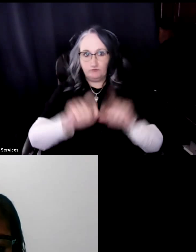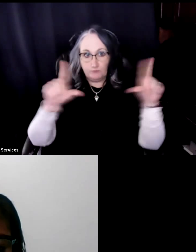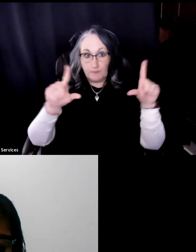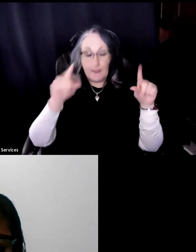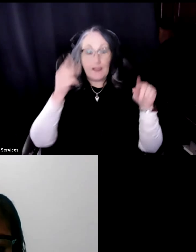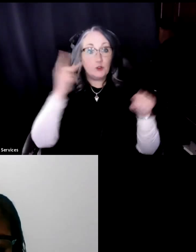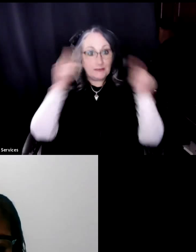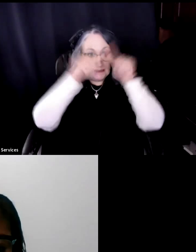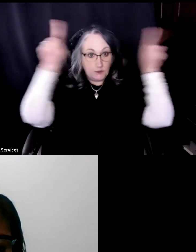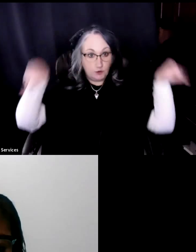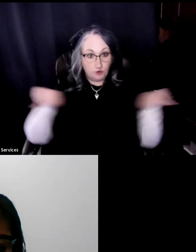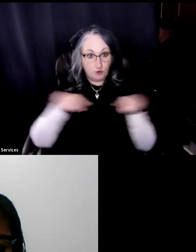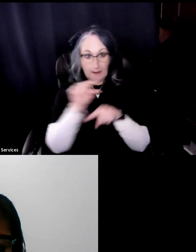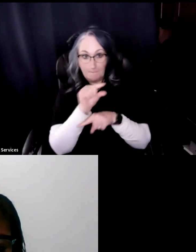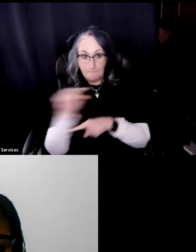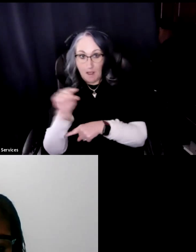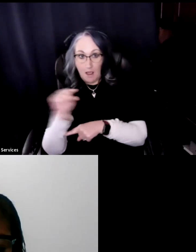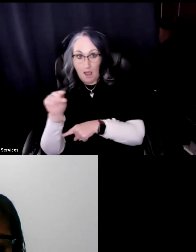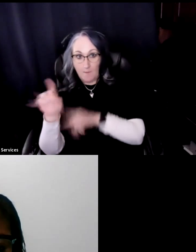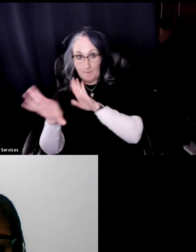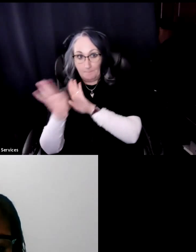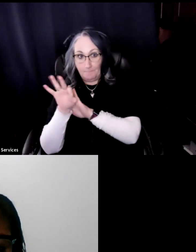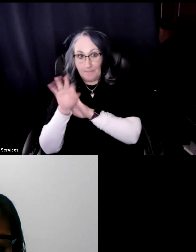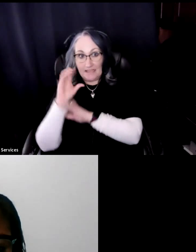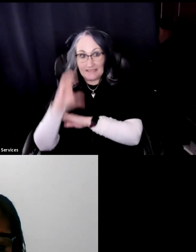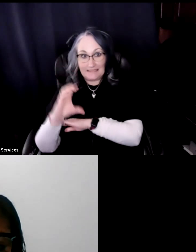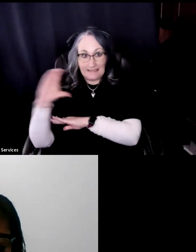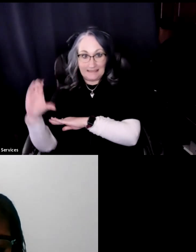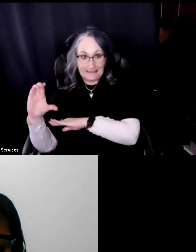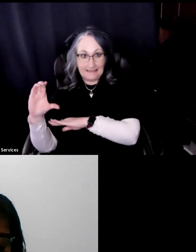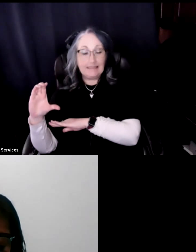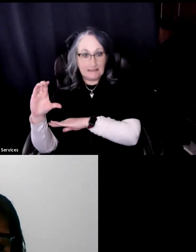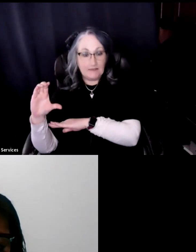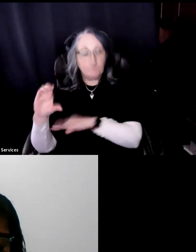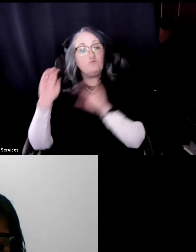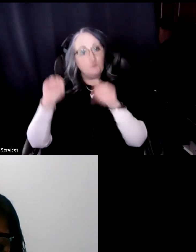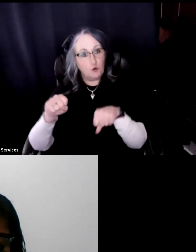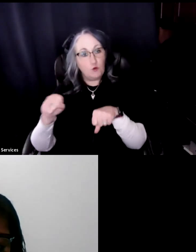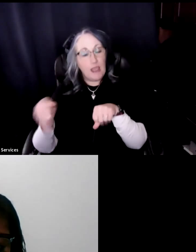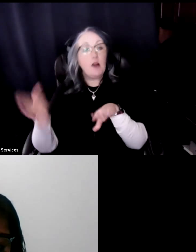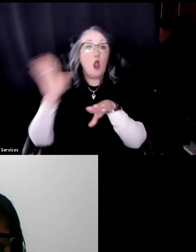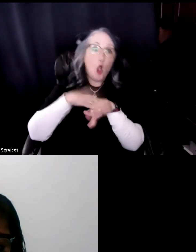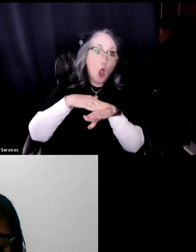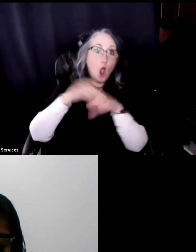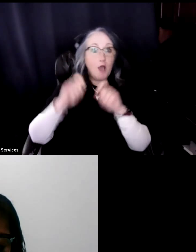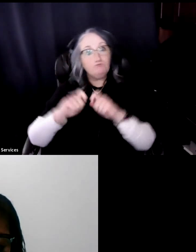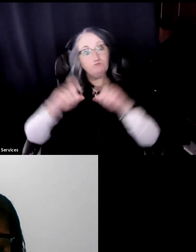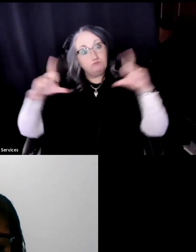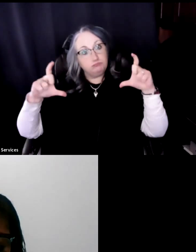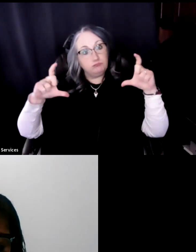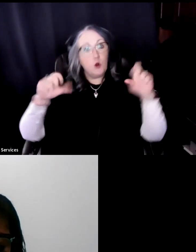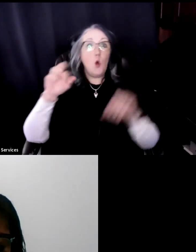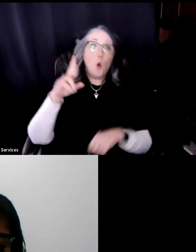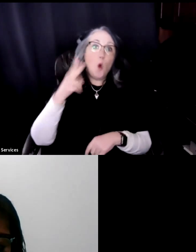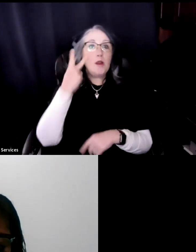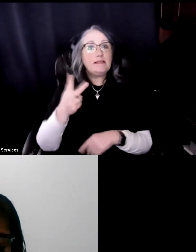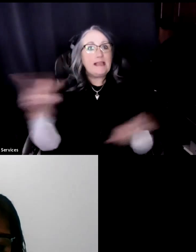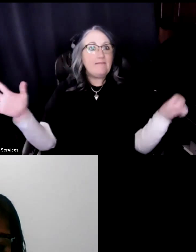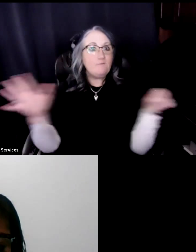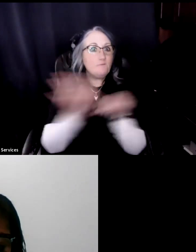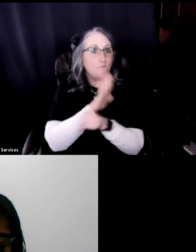of your screen and select CC for closed captions. With this, you can turn on, enlarge, or view a full transcript of the